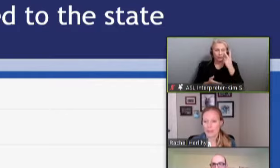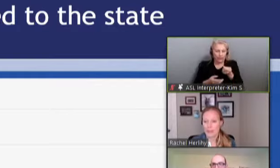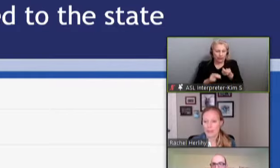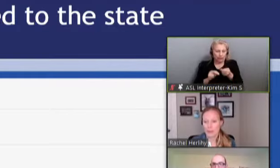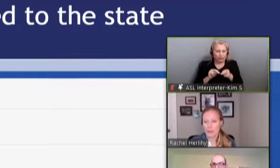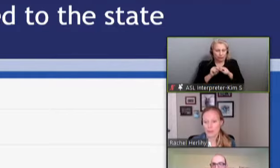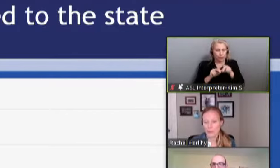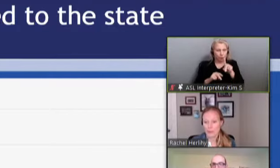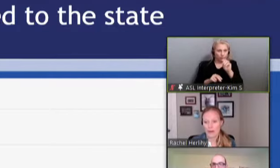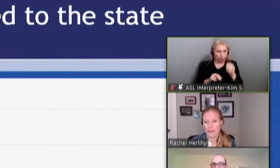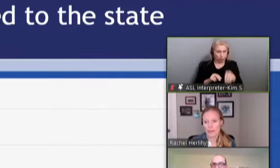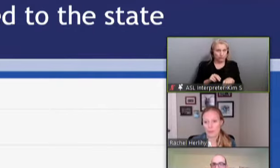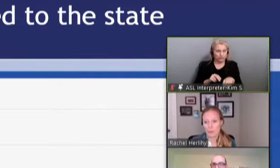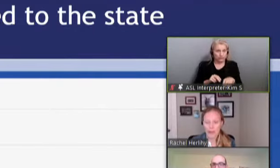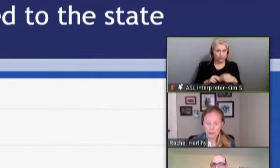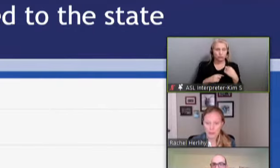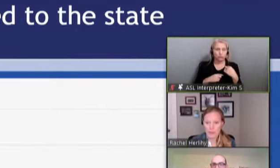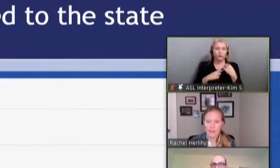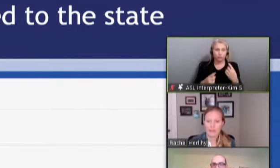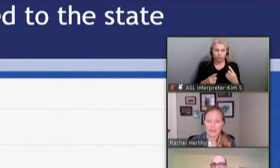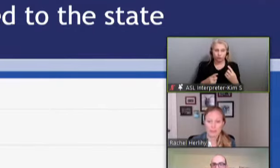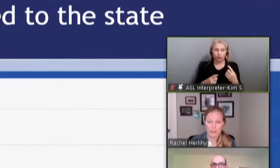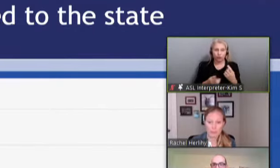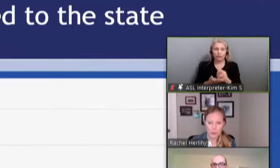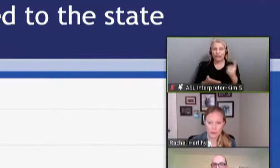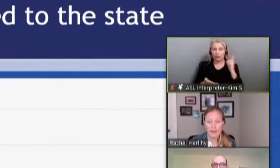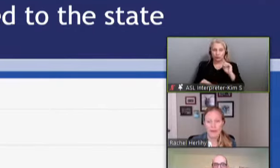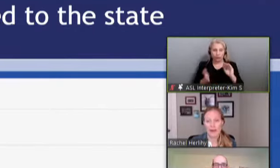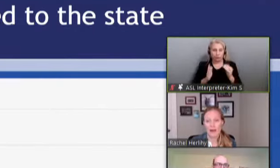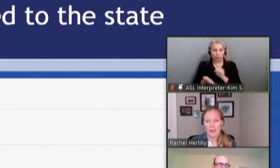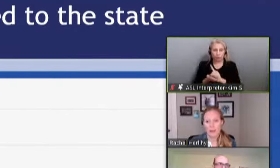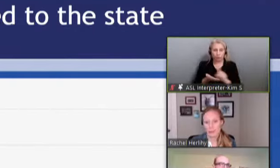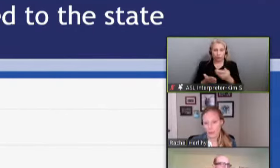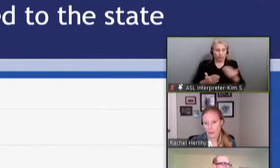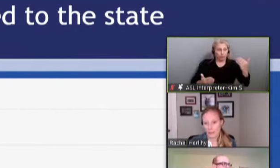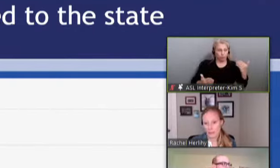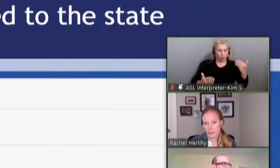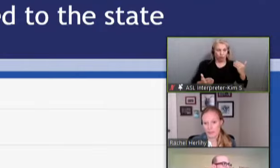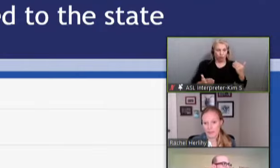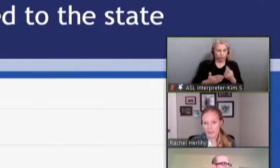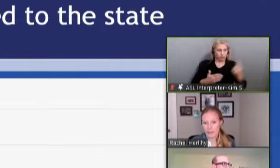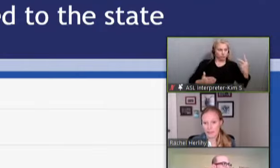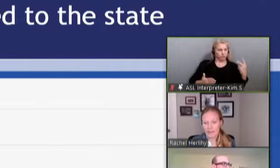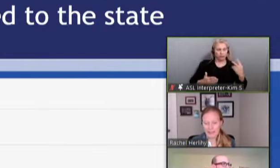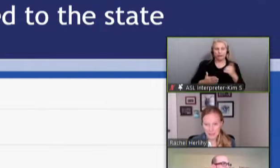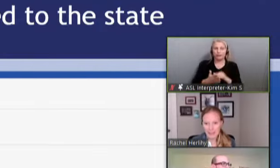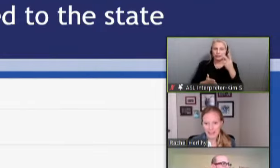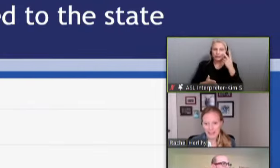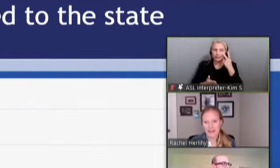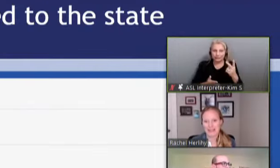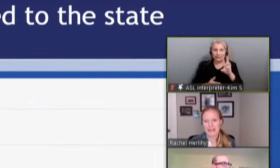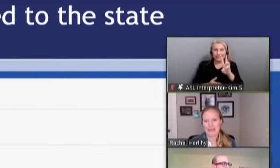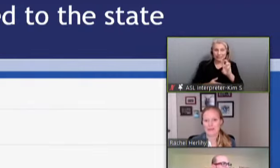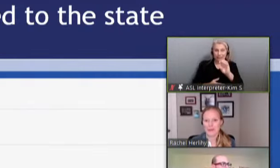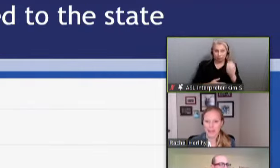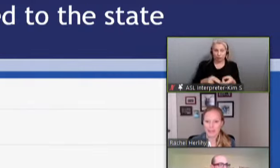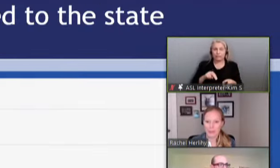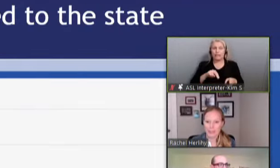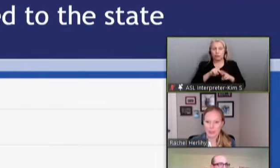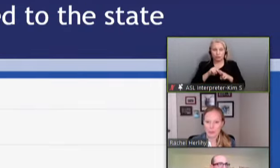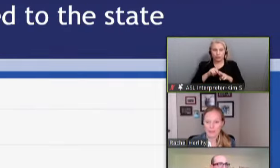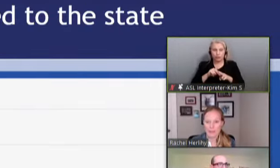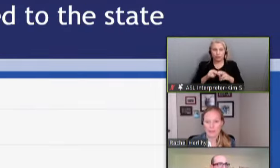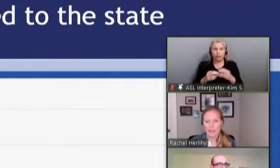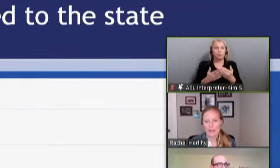a 1% increase so far this last week compared to the week before. And the week before, you can see we saw a 6% increase, and then before